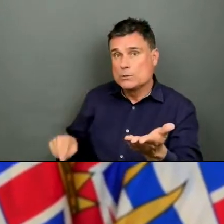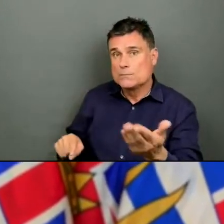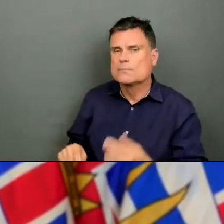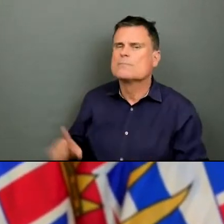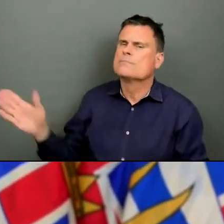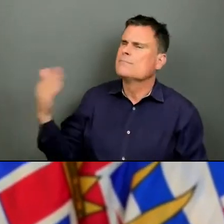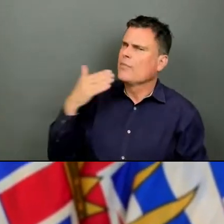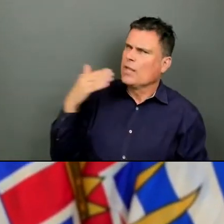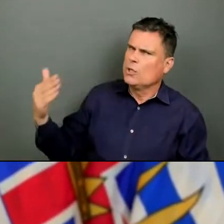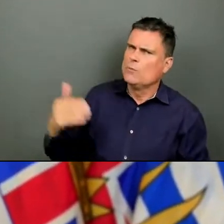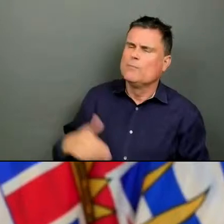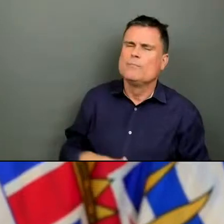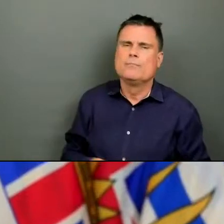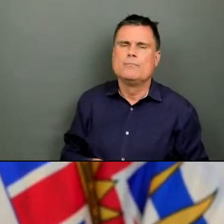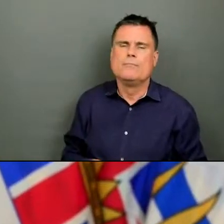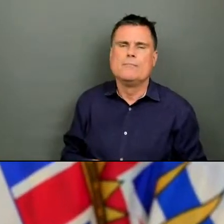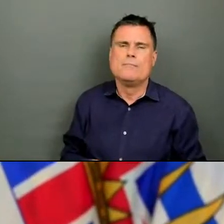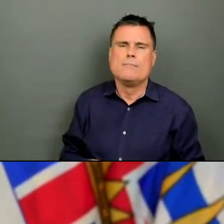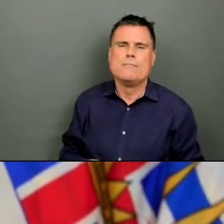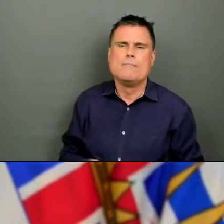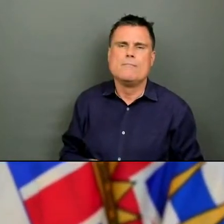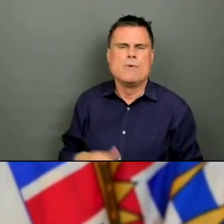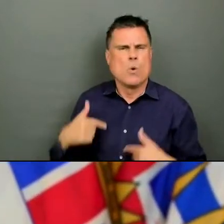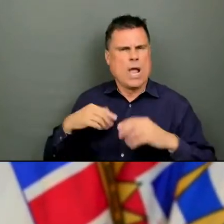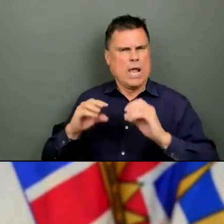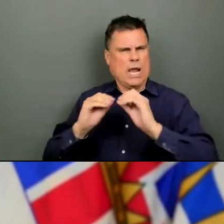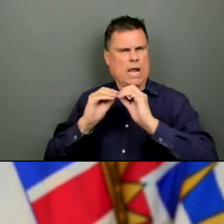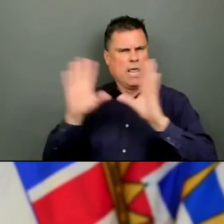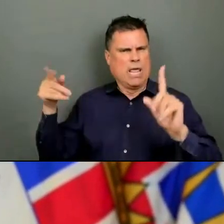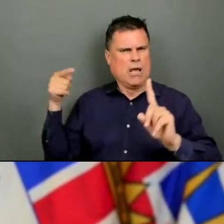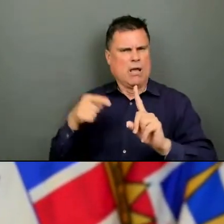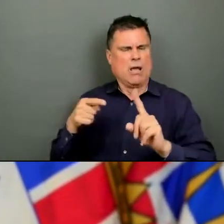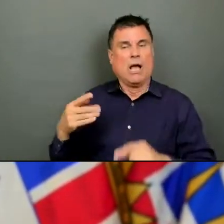Thank you. I just want to clarify, just following up on Richard's question,